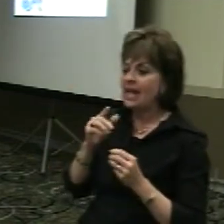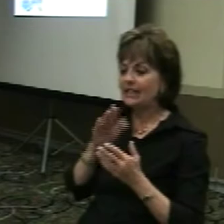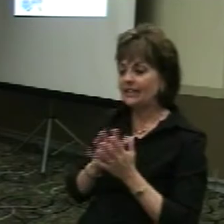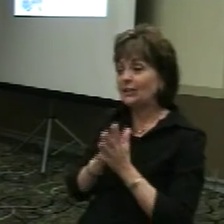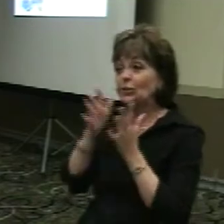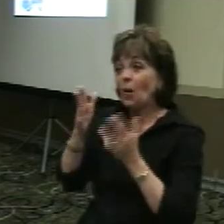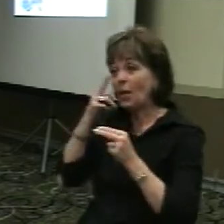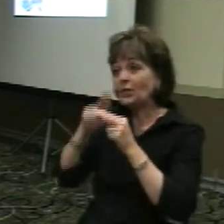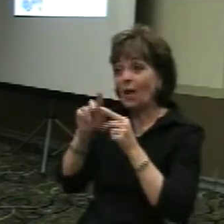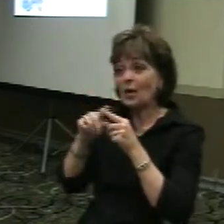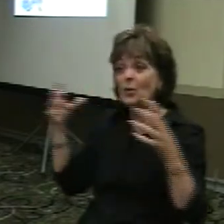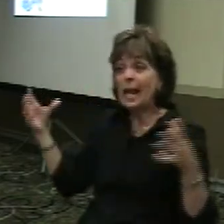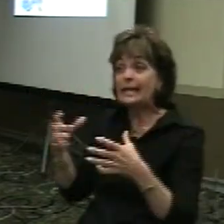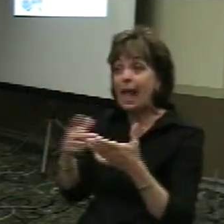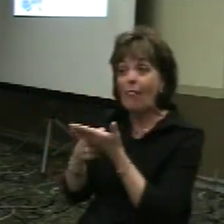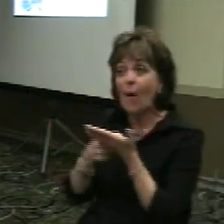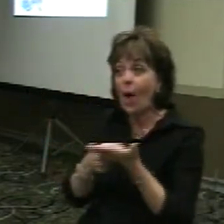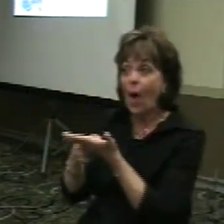together.